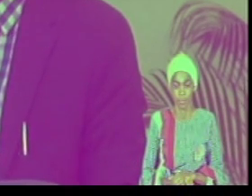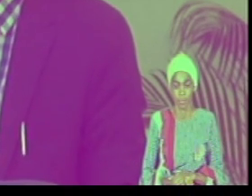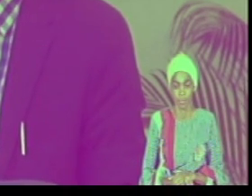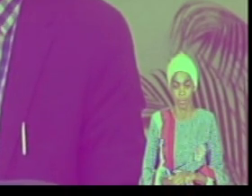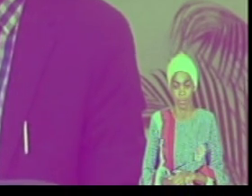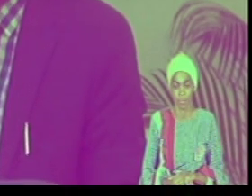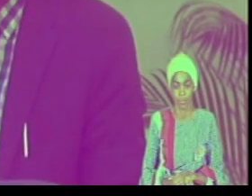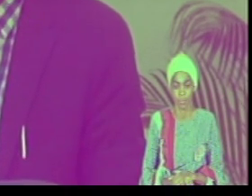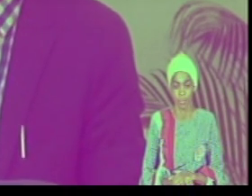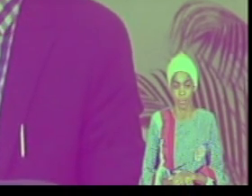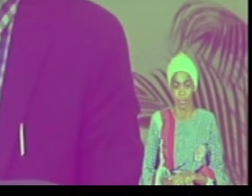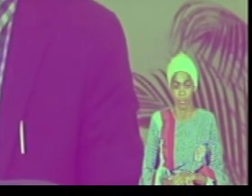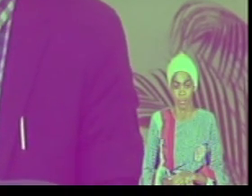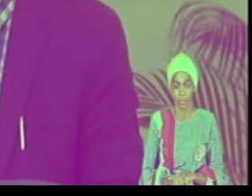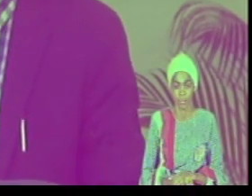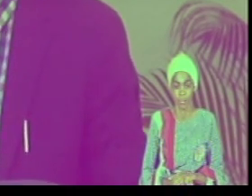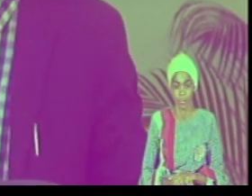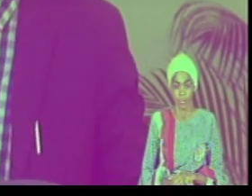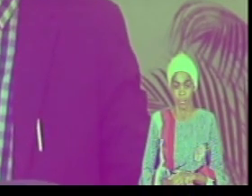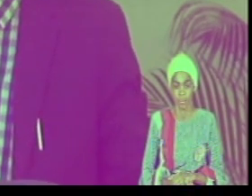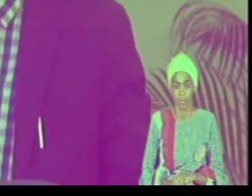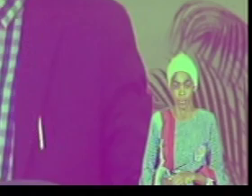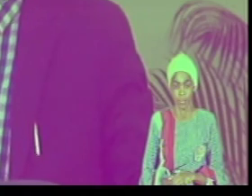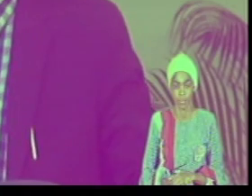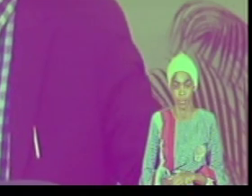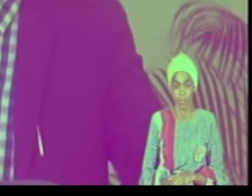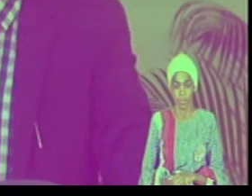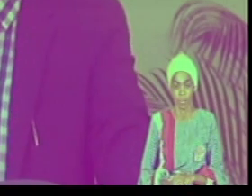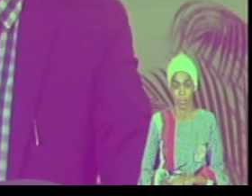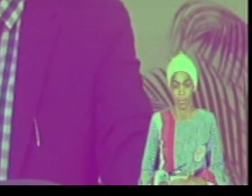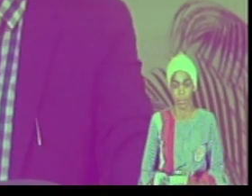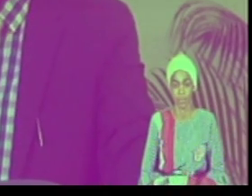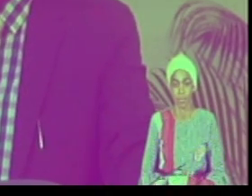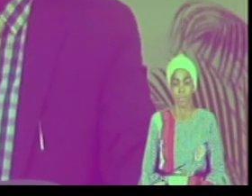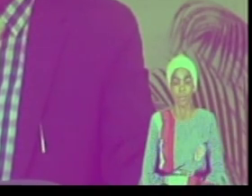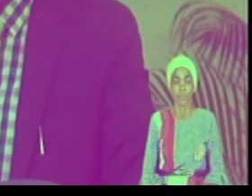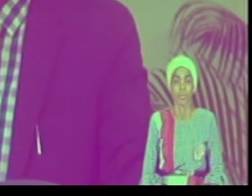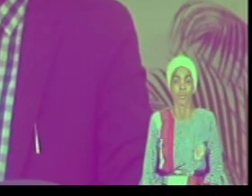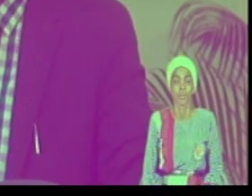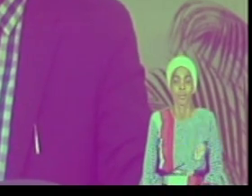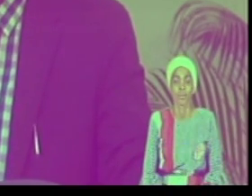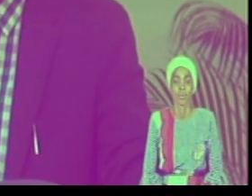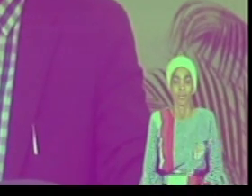to provide answers to this question one after the other. Thank you.